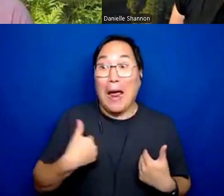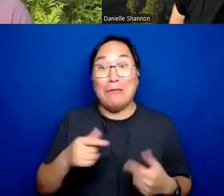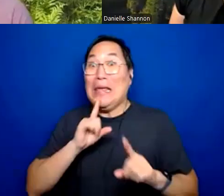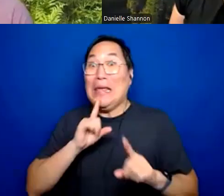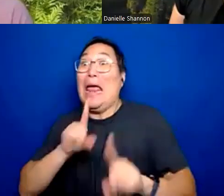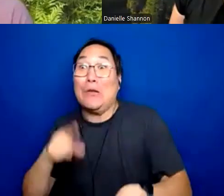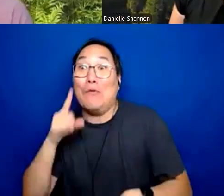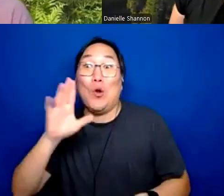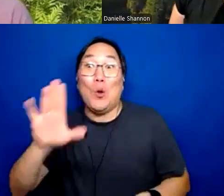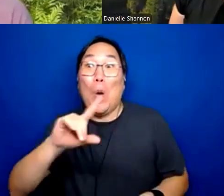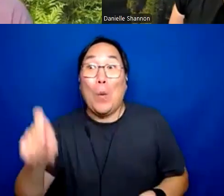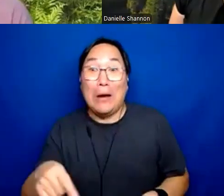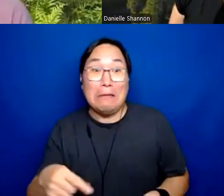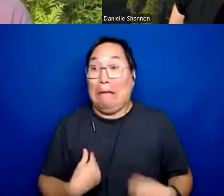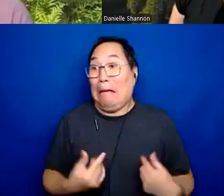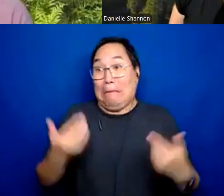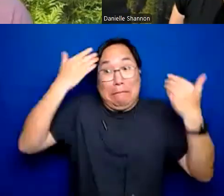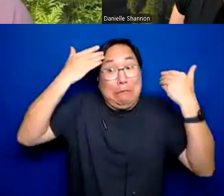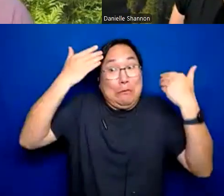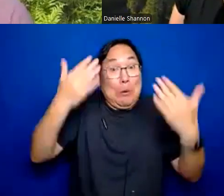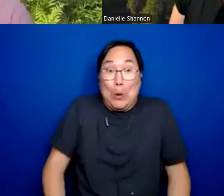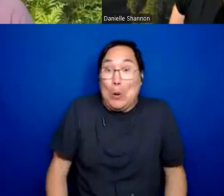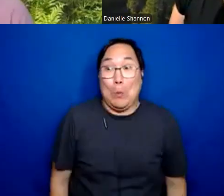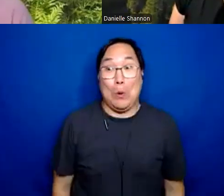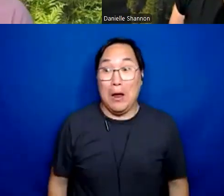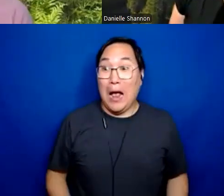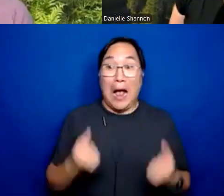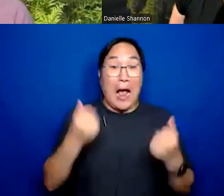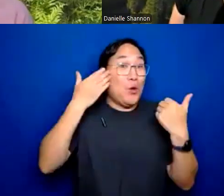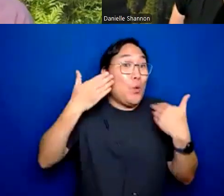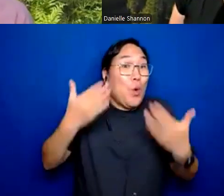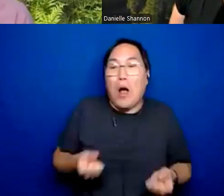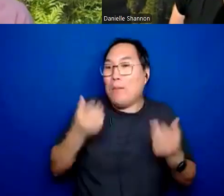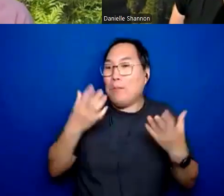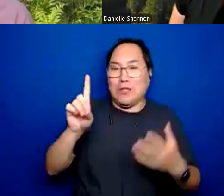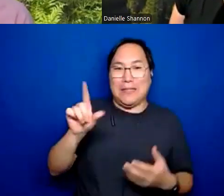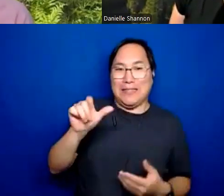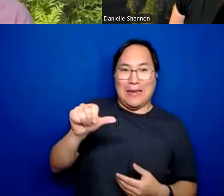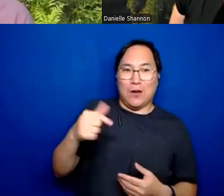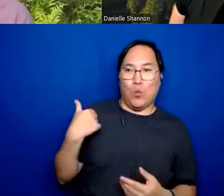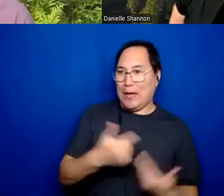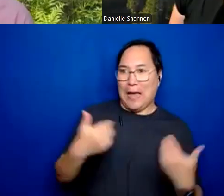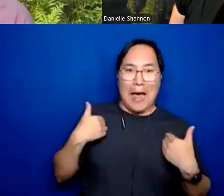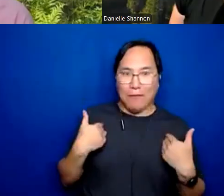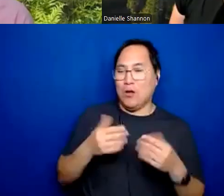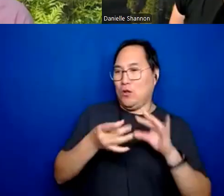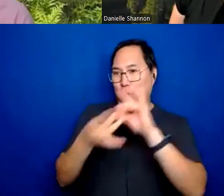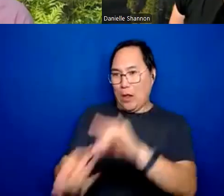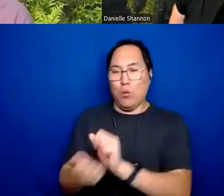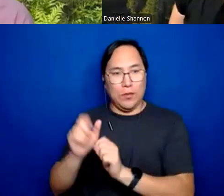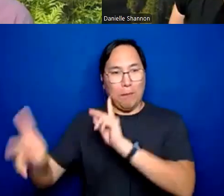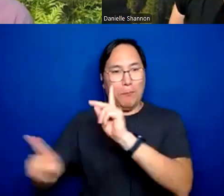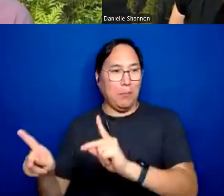question. I don't know how many of our few thousand data sets are related to people. I